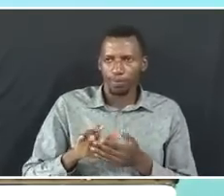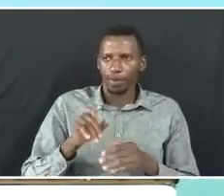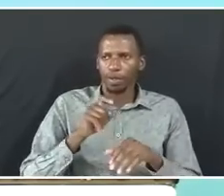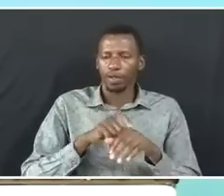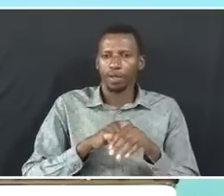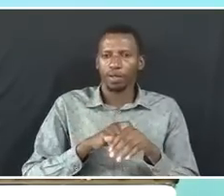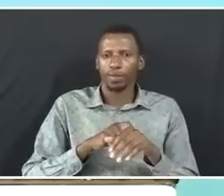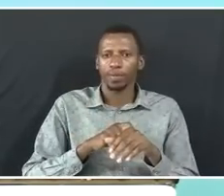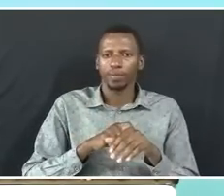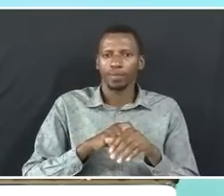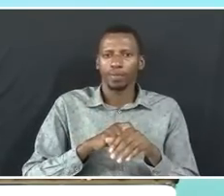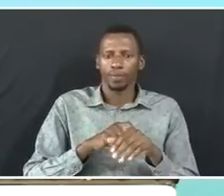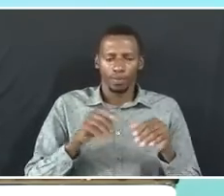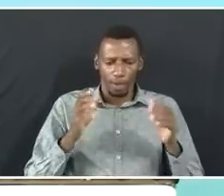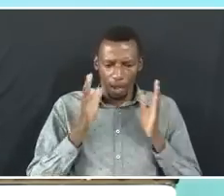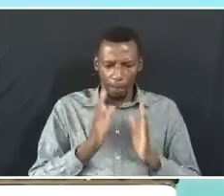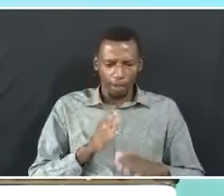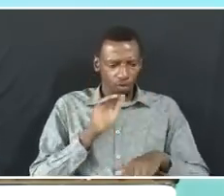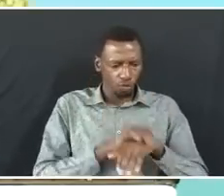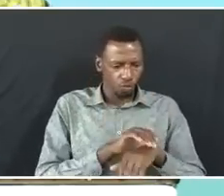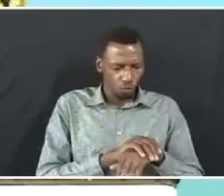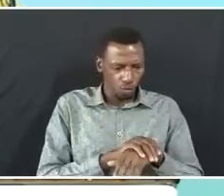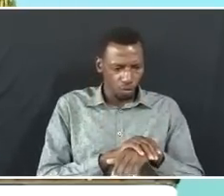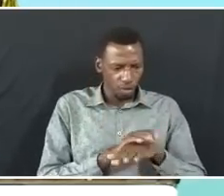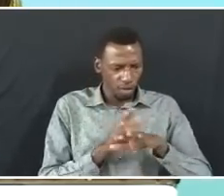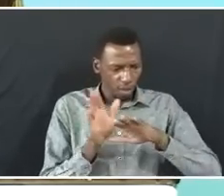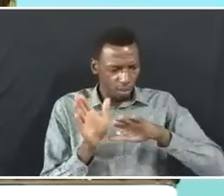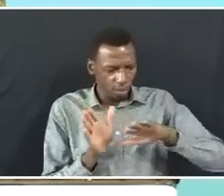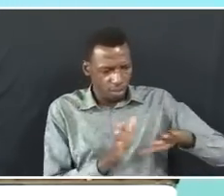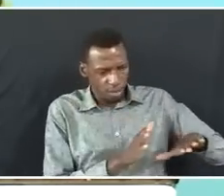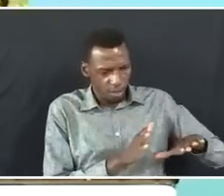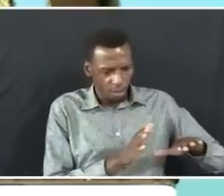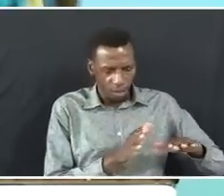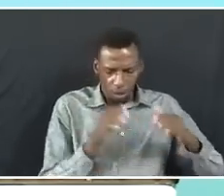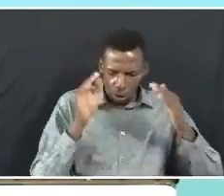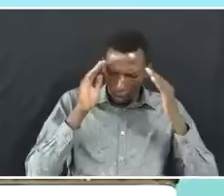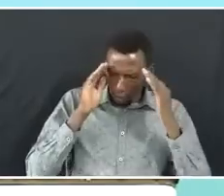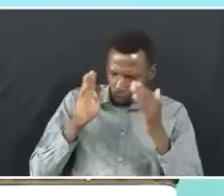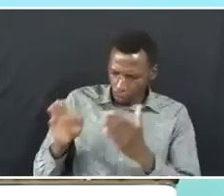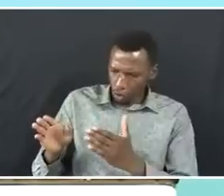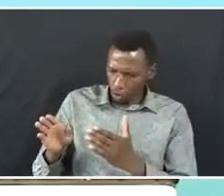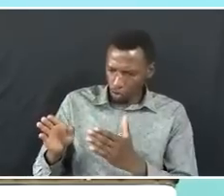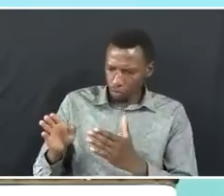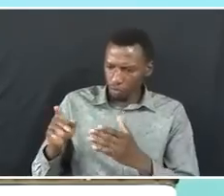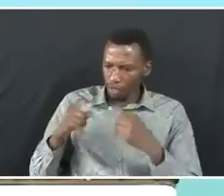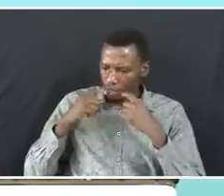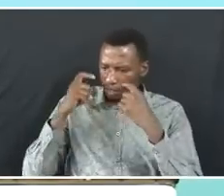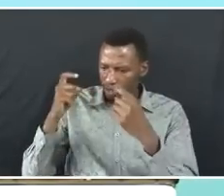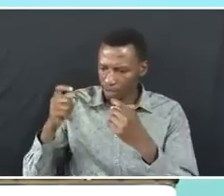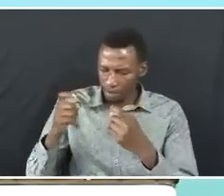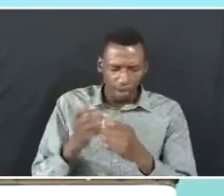turn from their righteousness to do evil, their past righteousness will not serve them.